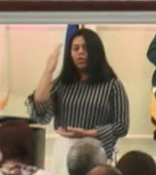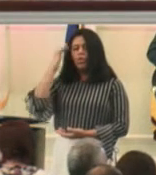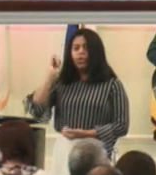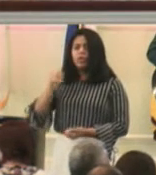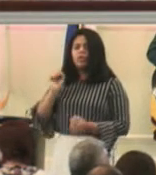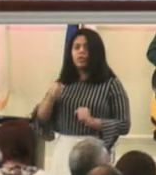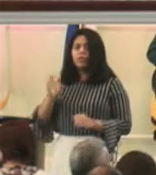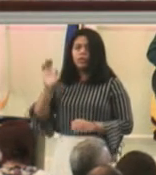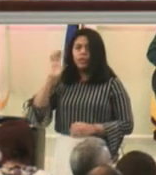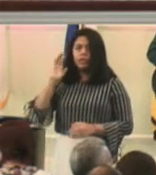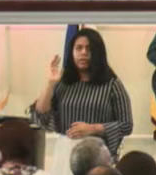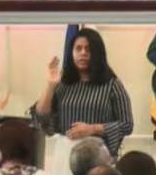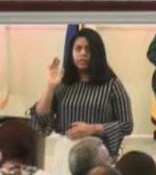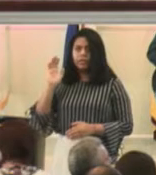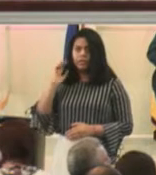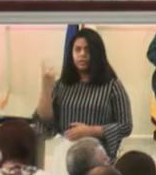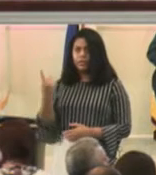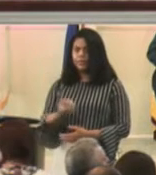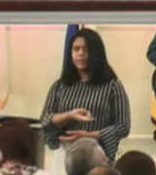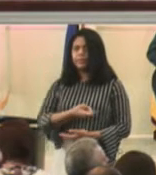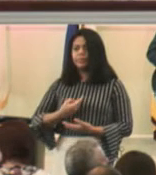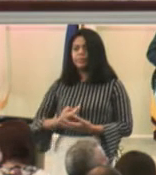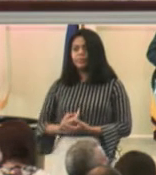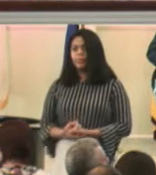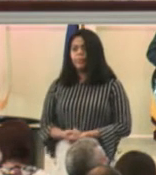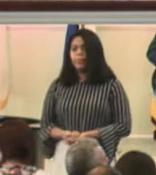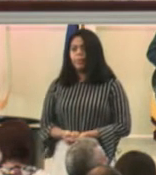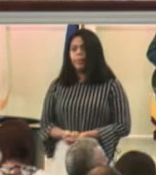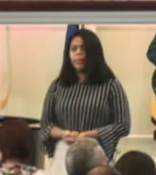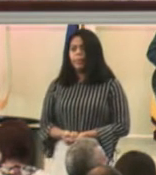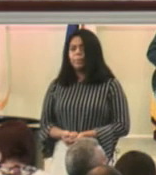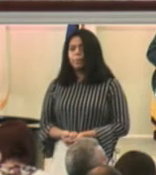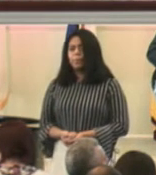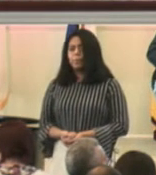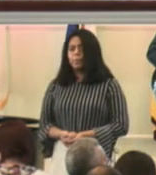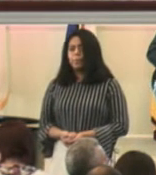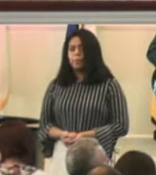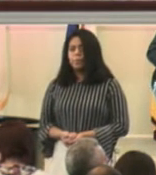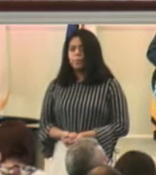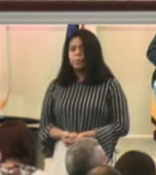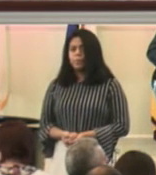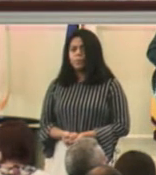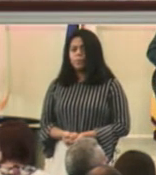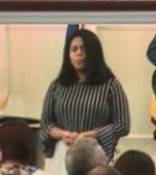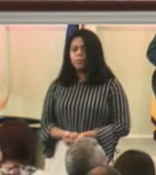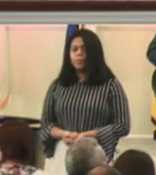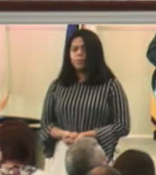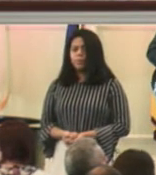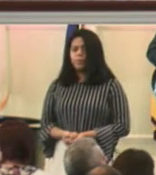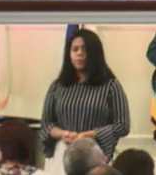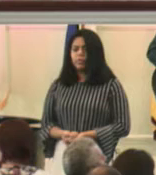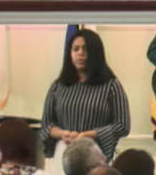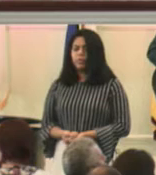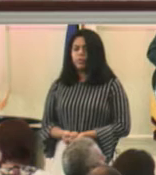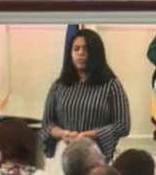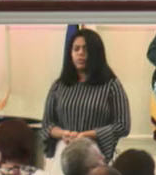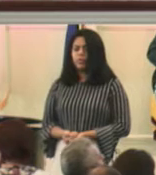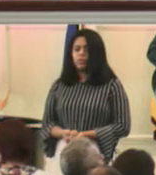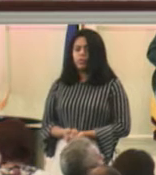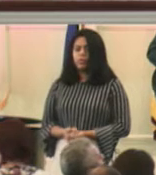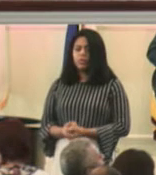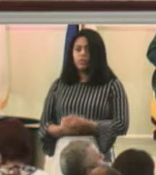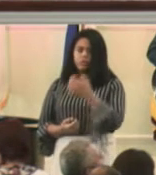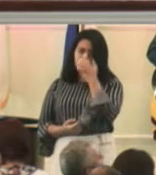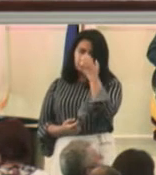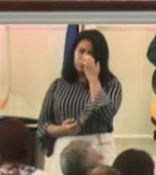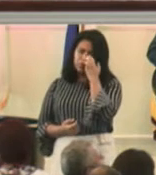us according to your will. At this time, we pray for the sick, for special prayer. We thanks for Sister